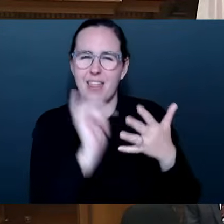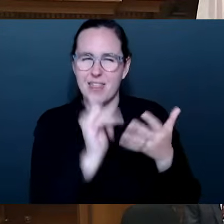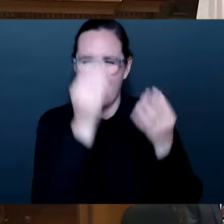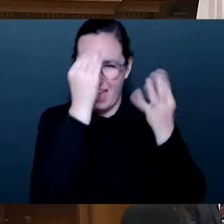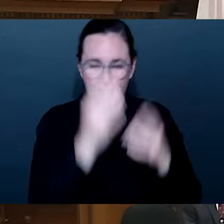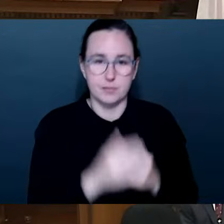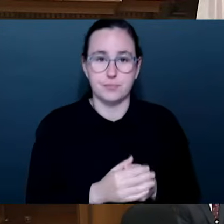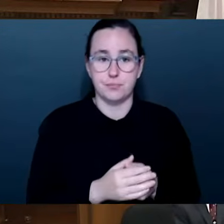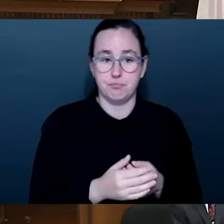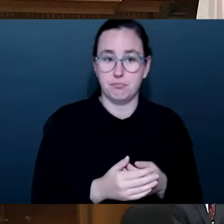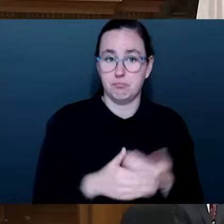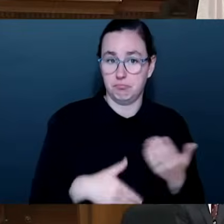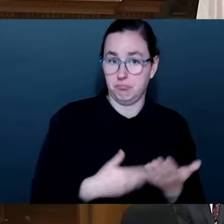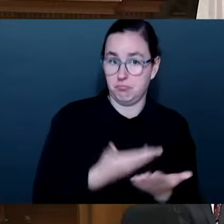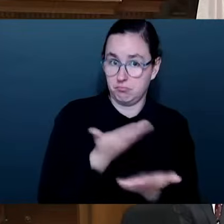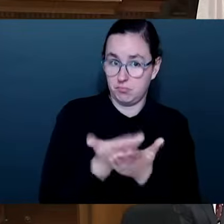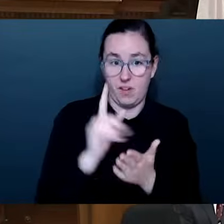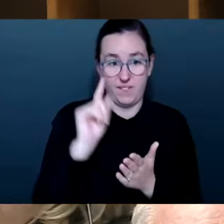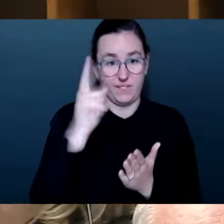Motion carried. Minister.